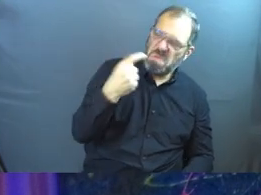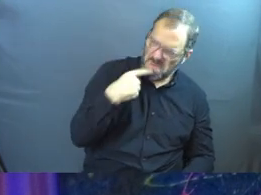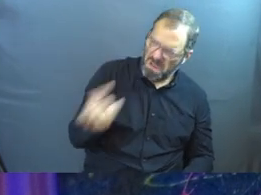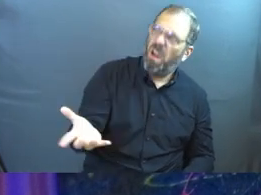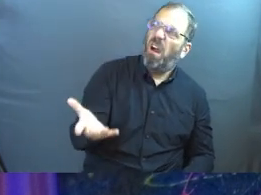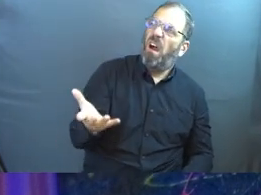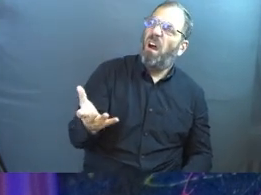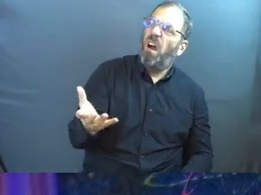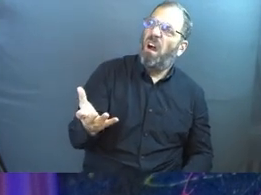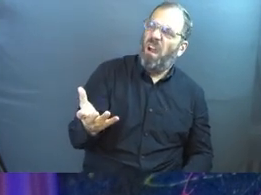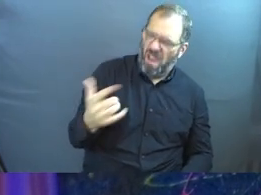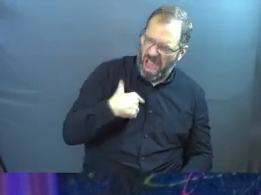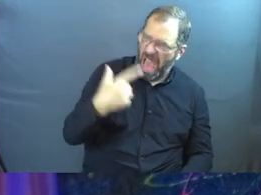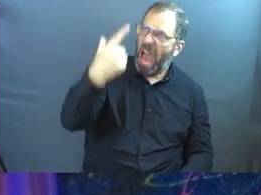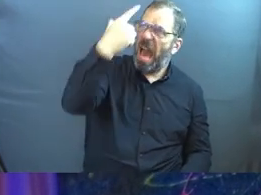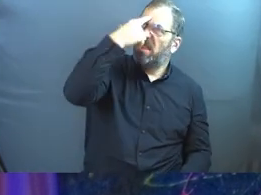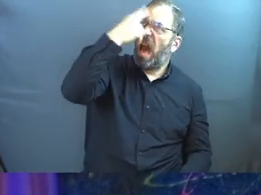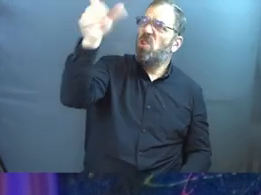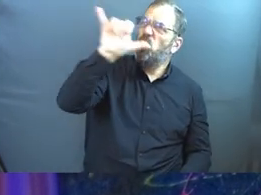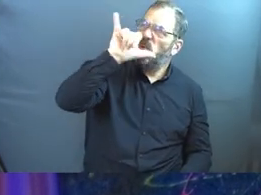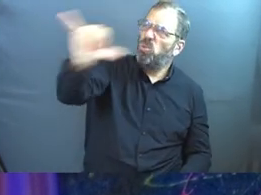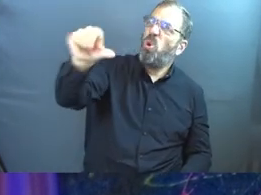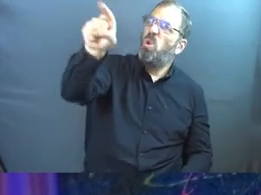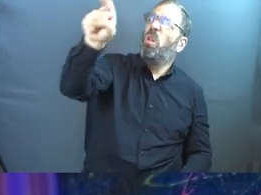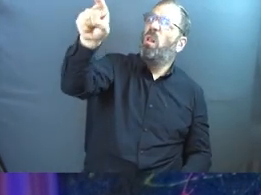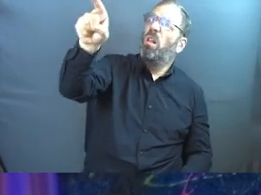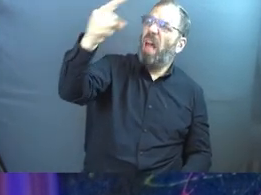saying, I thought you were eternal, Lord.